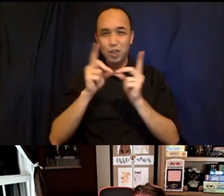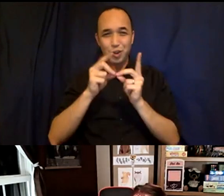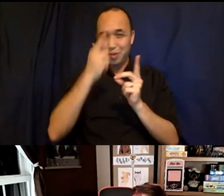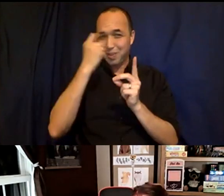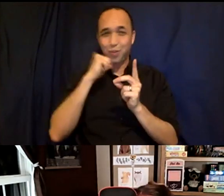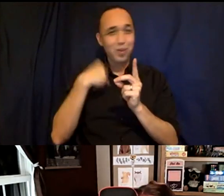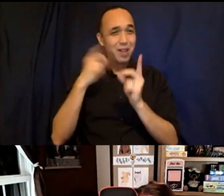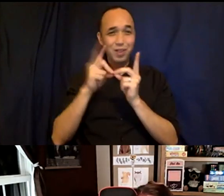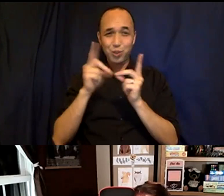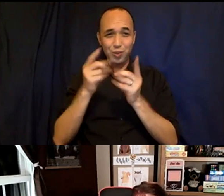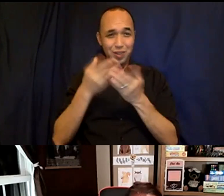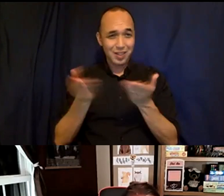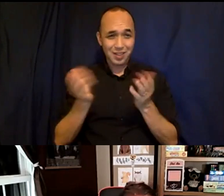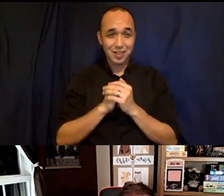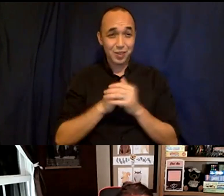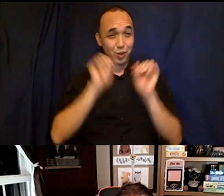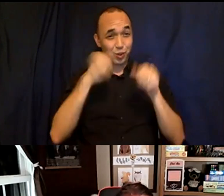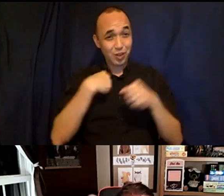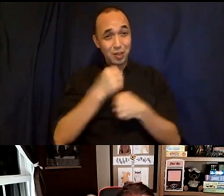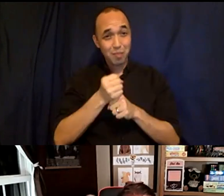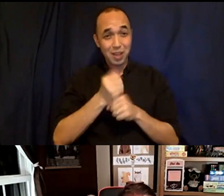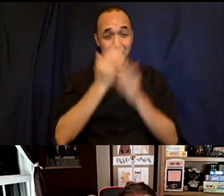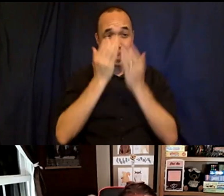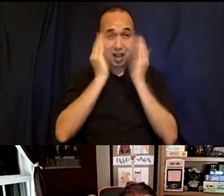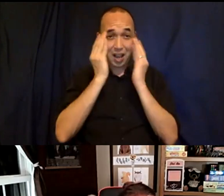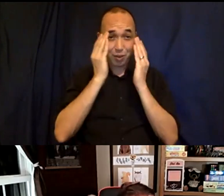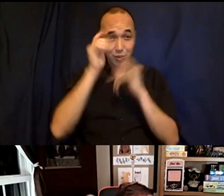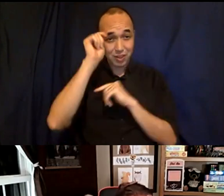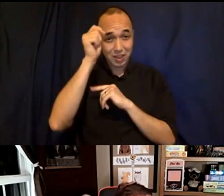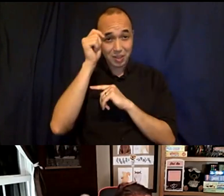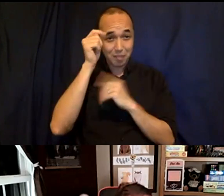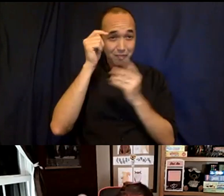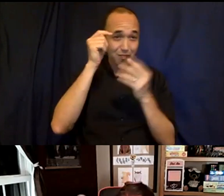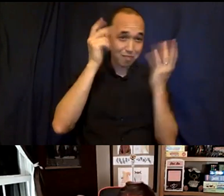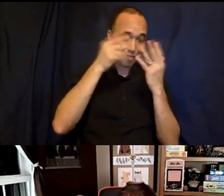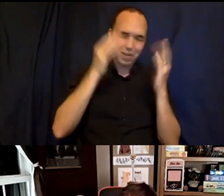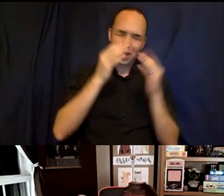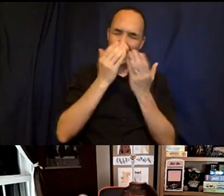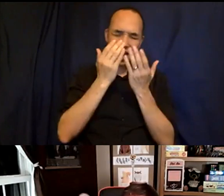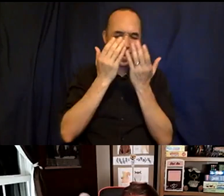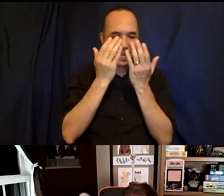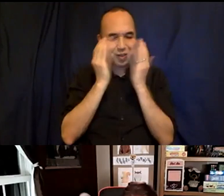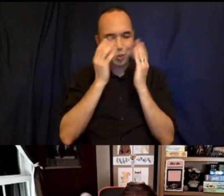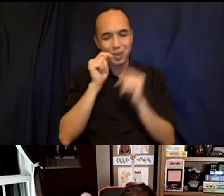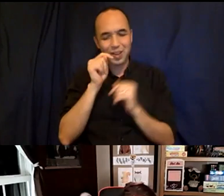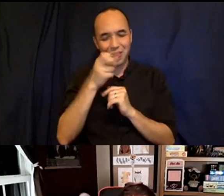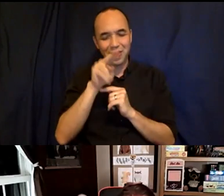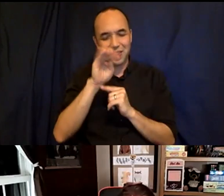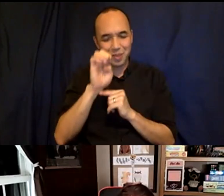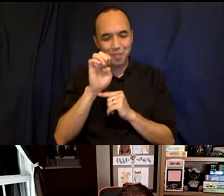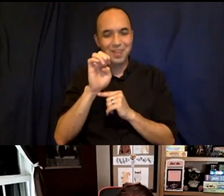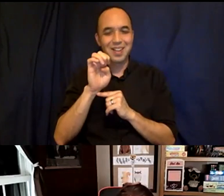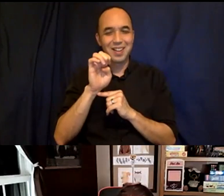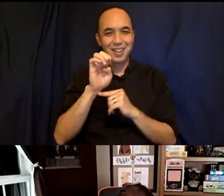hand. That's a moderator question. I'm just a lowly baking guy. Yes, you know what? That's a